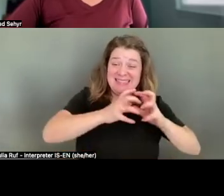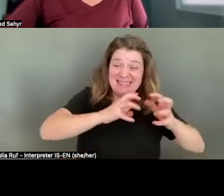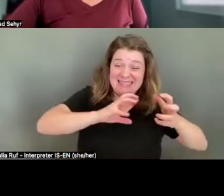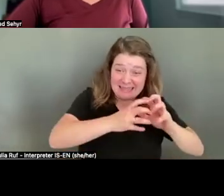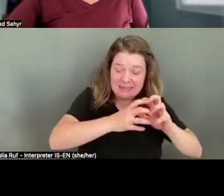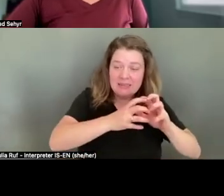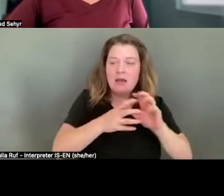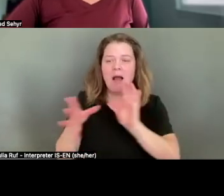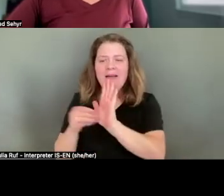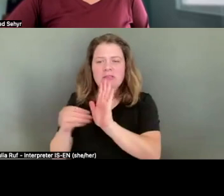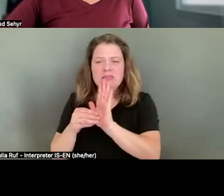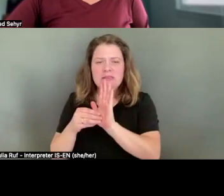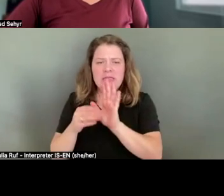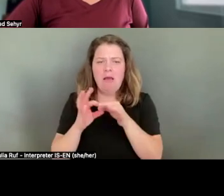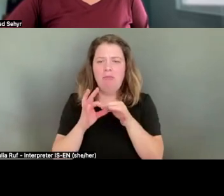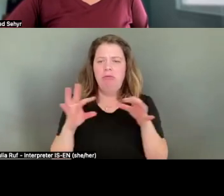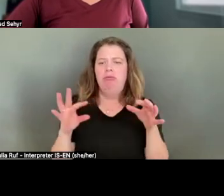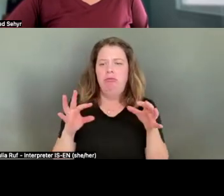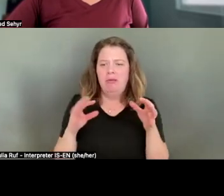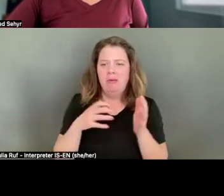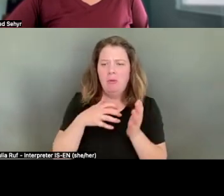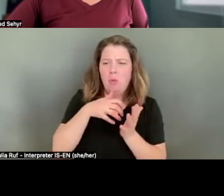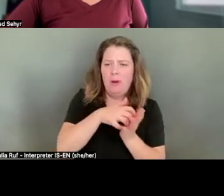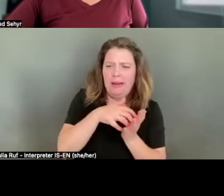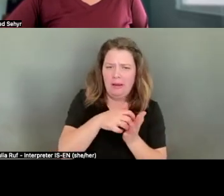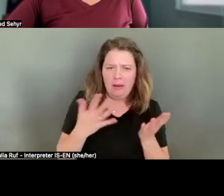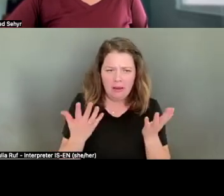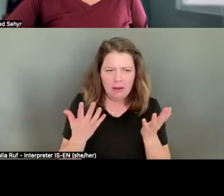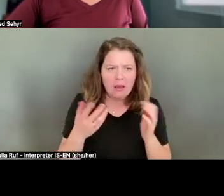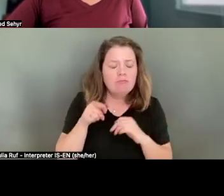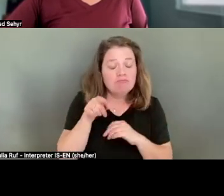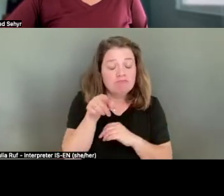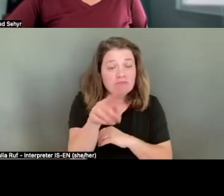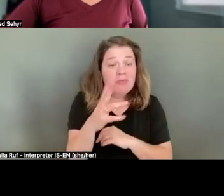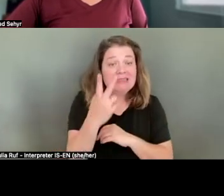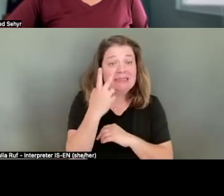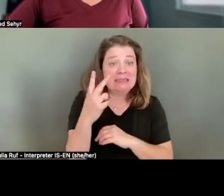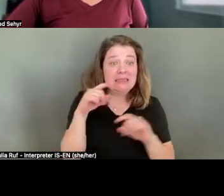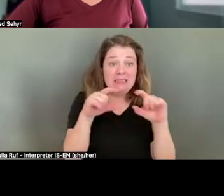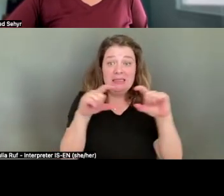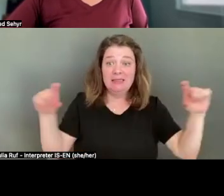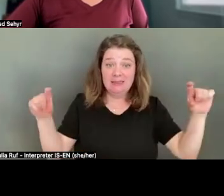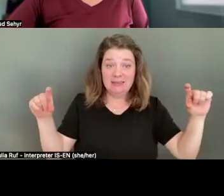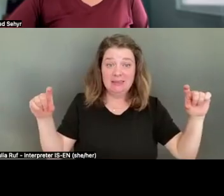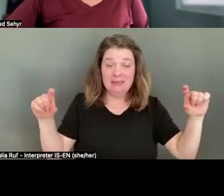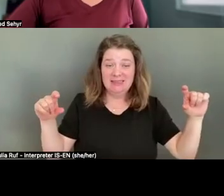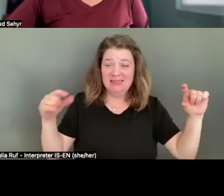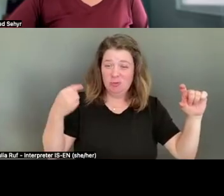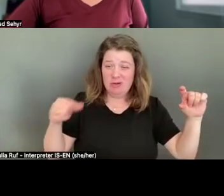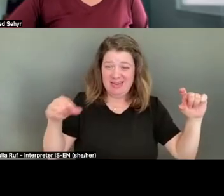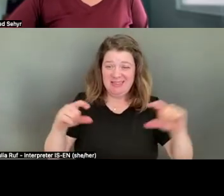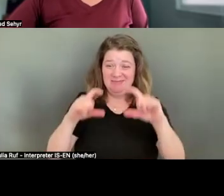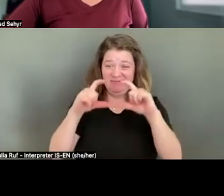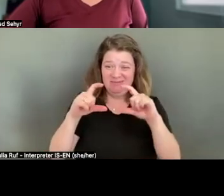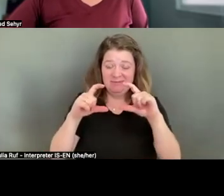iconicity. Here specifically, what we did see, though, was that iconic signs, there